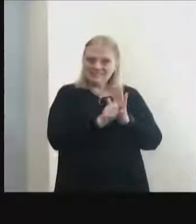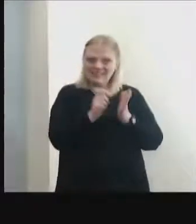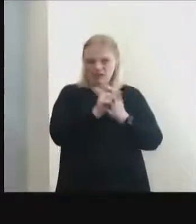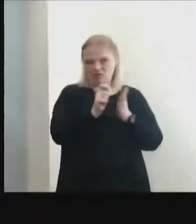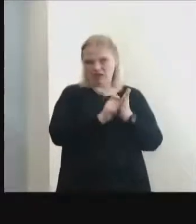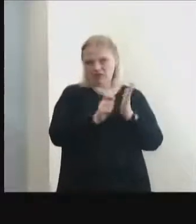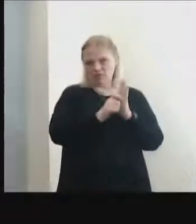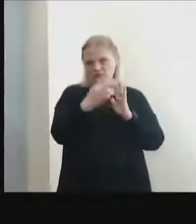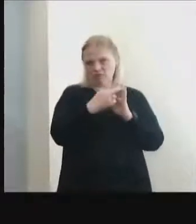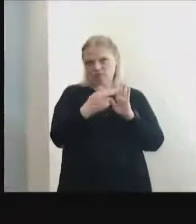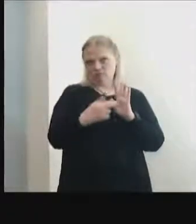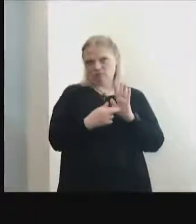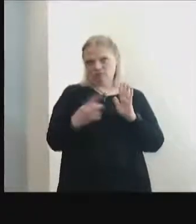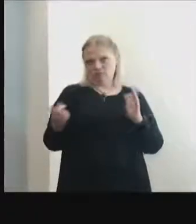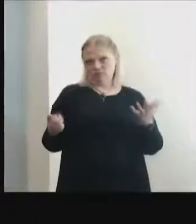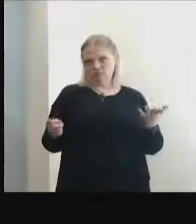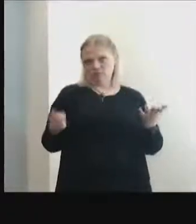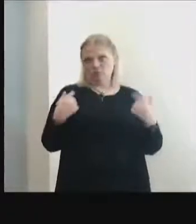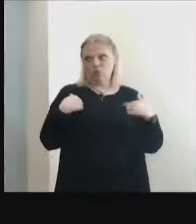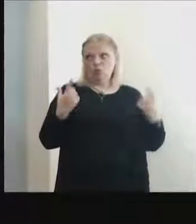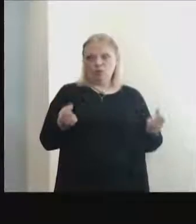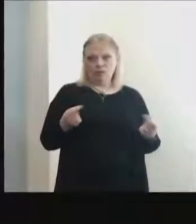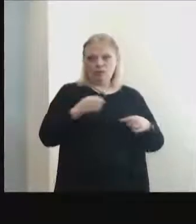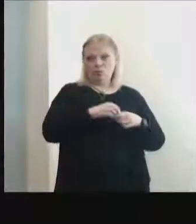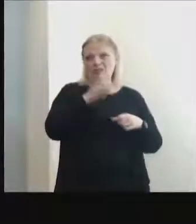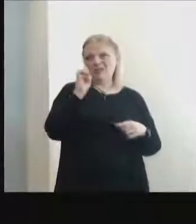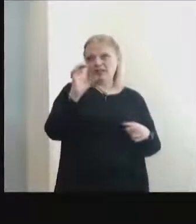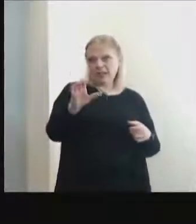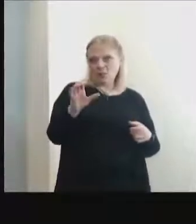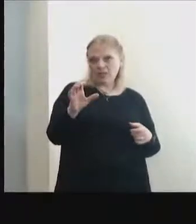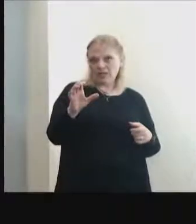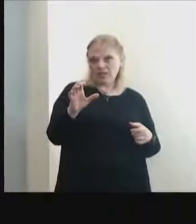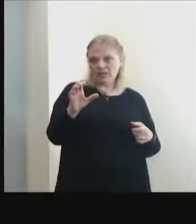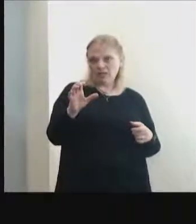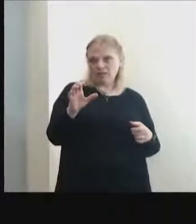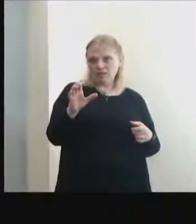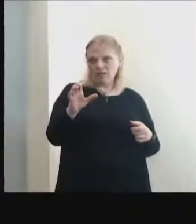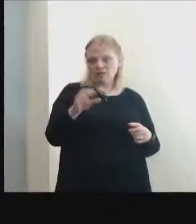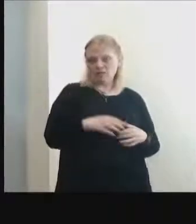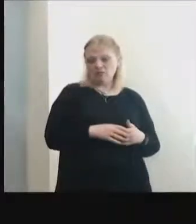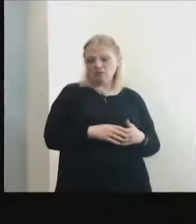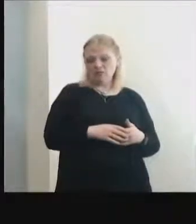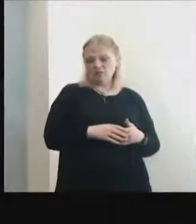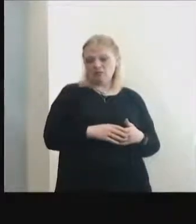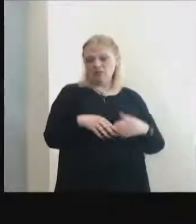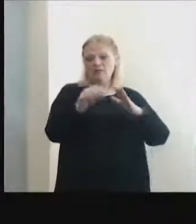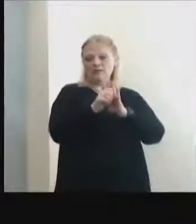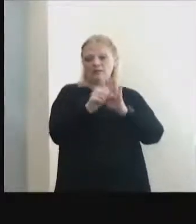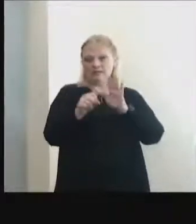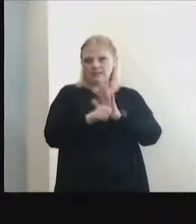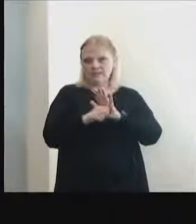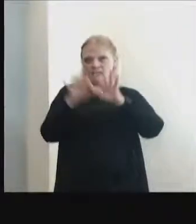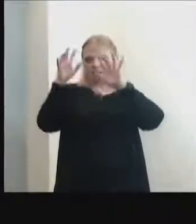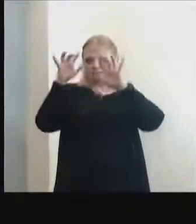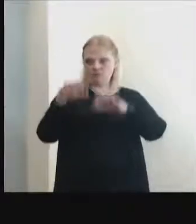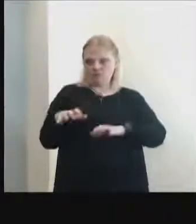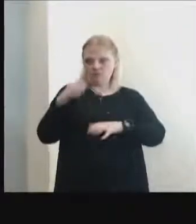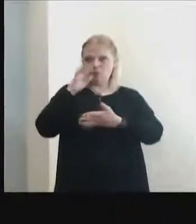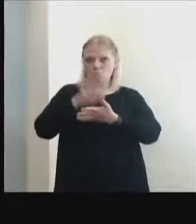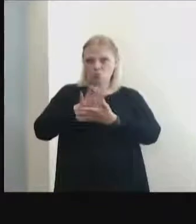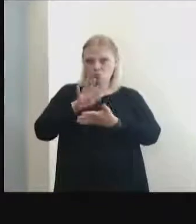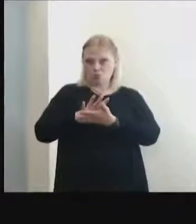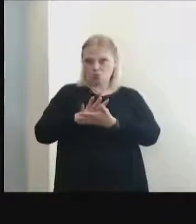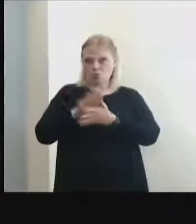and what we do in Erie County is the state writes the guidelines for school. They set